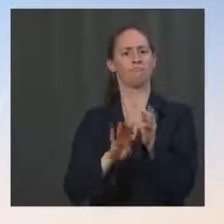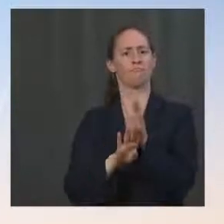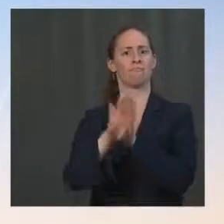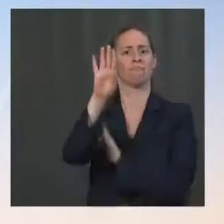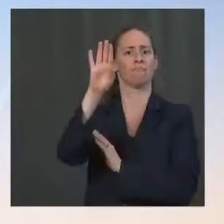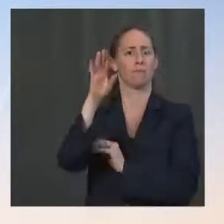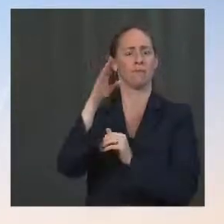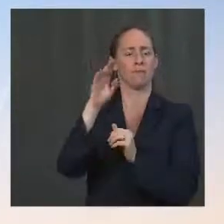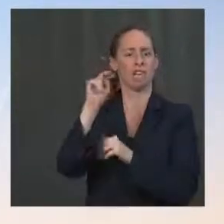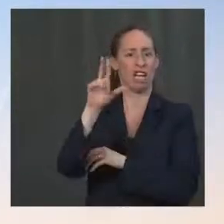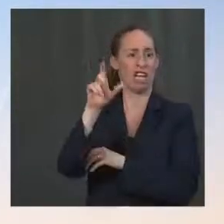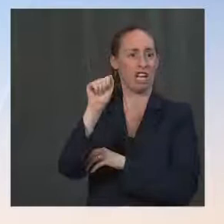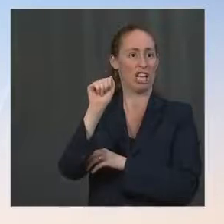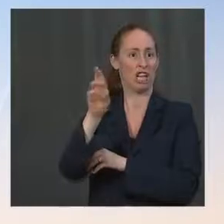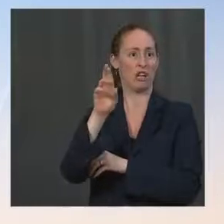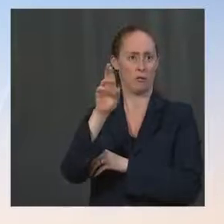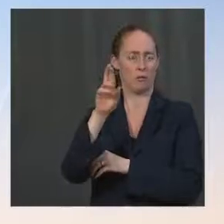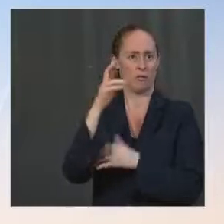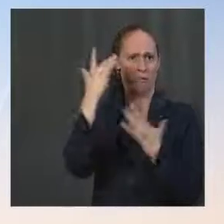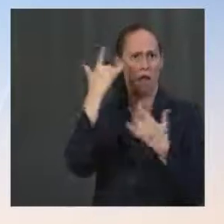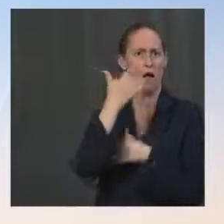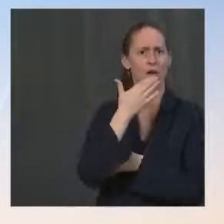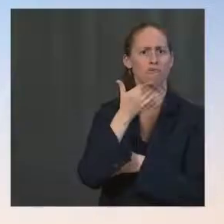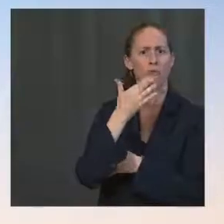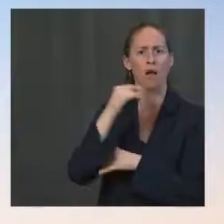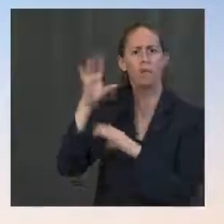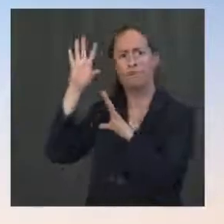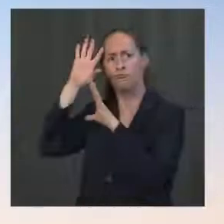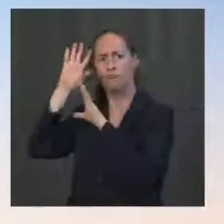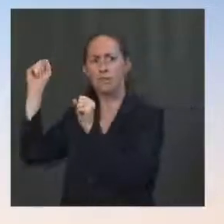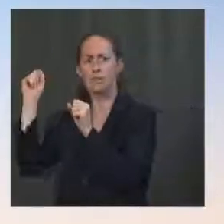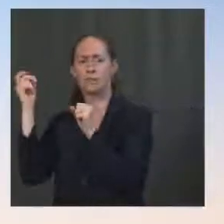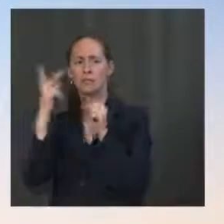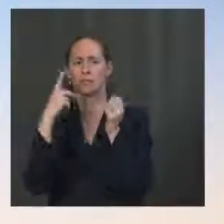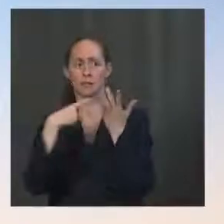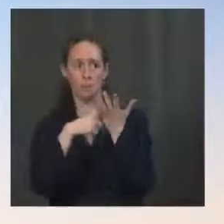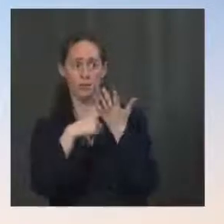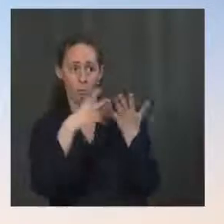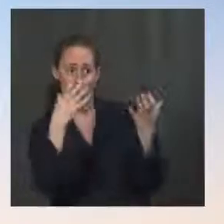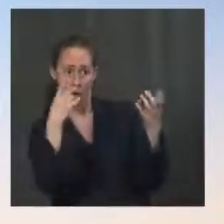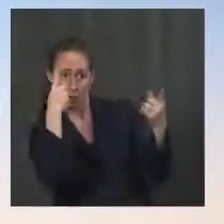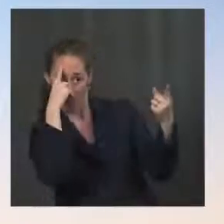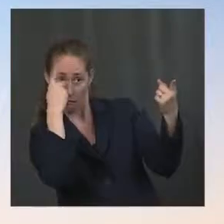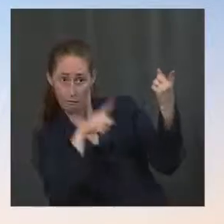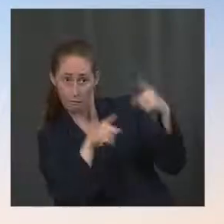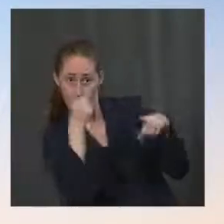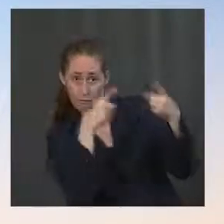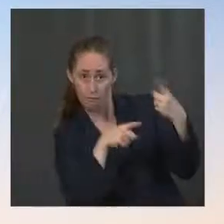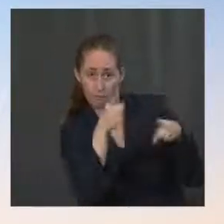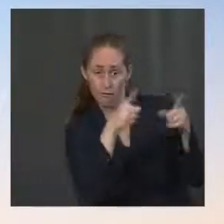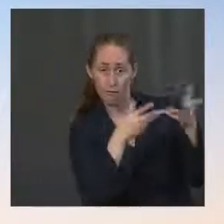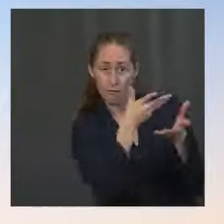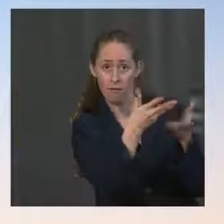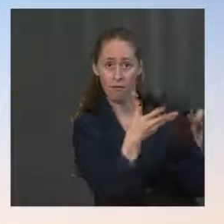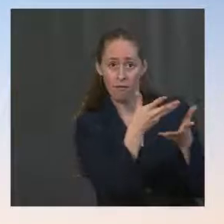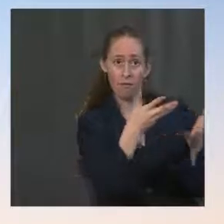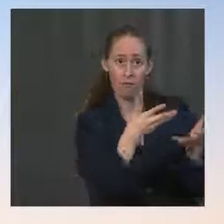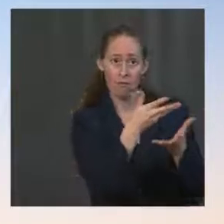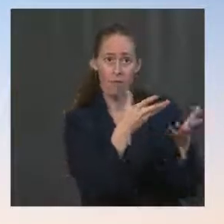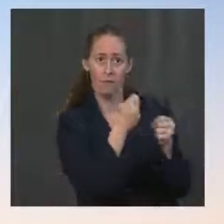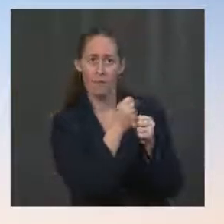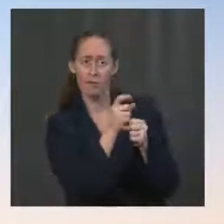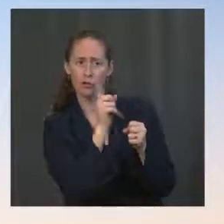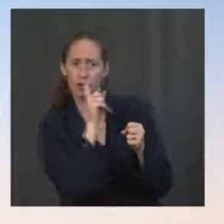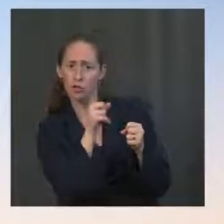today, quote, "We're putting diplomacy first and seeing where that takes us, but if diplomacy fails, we're ready